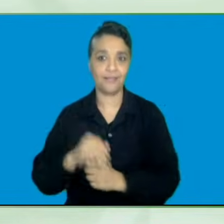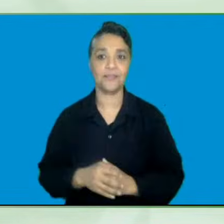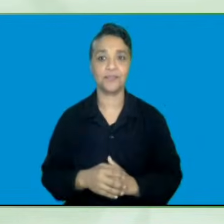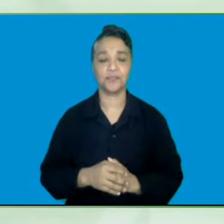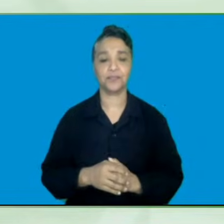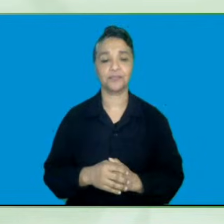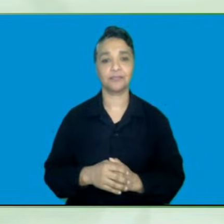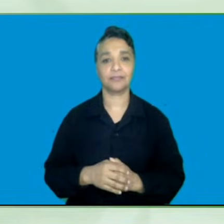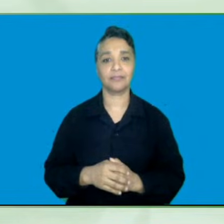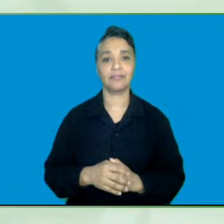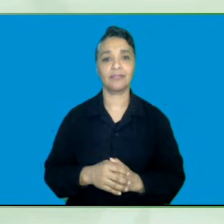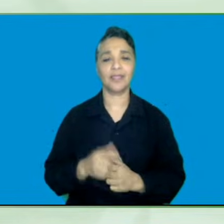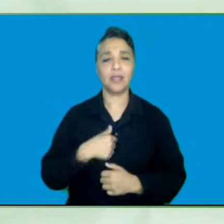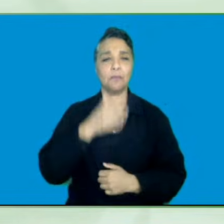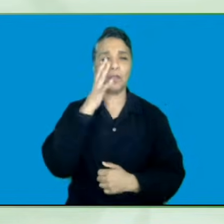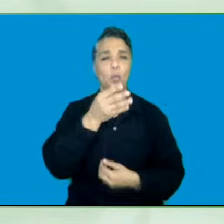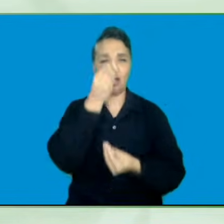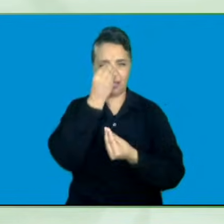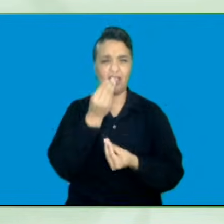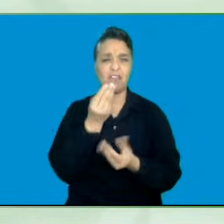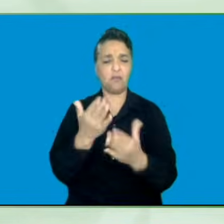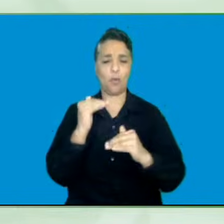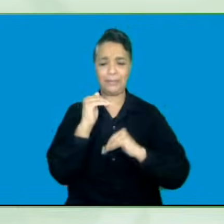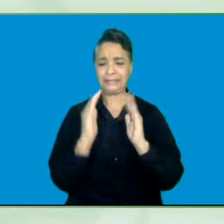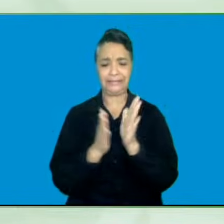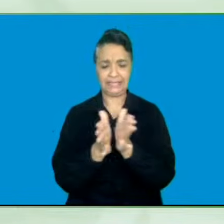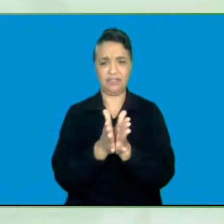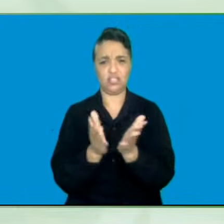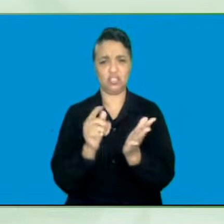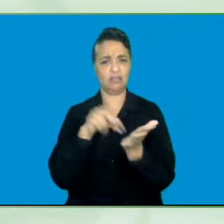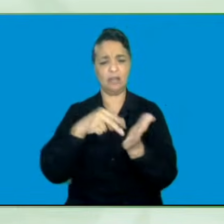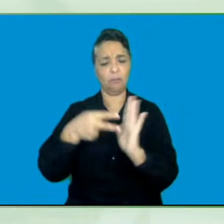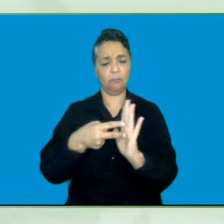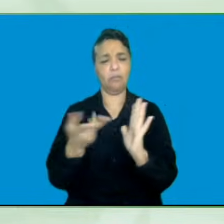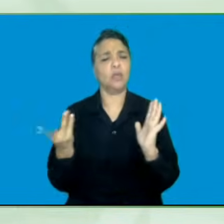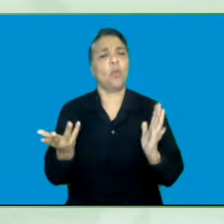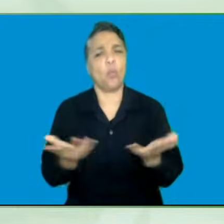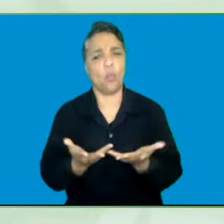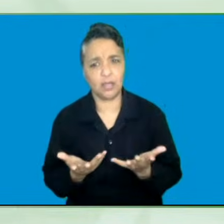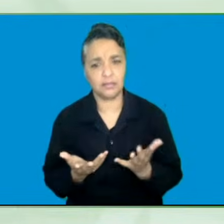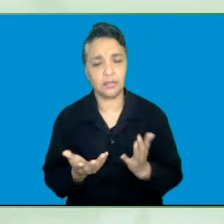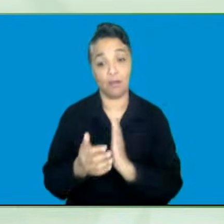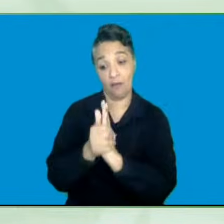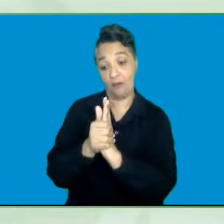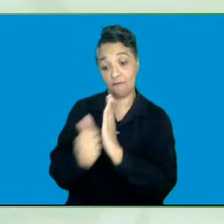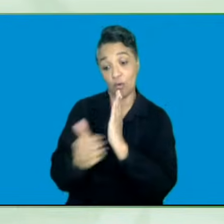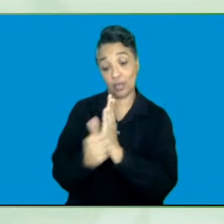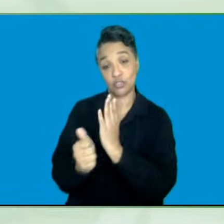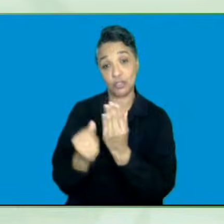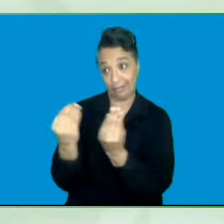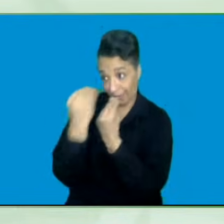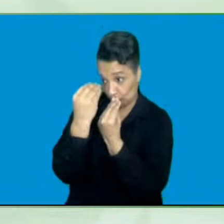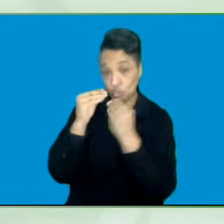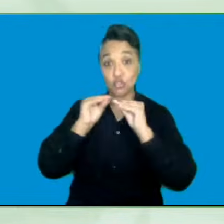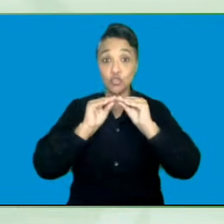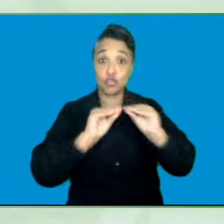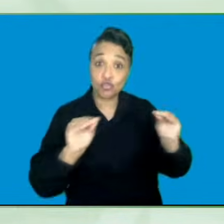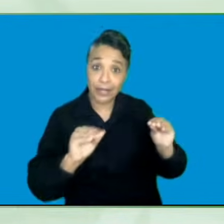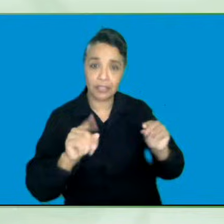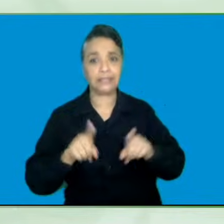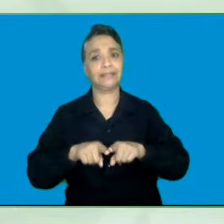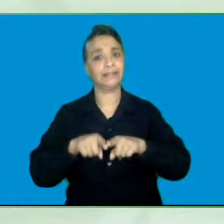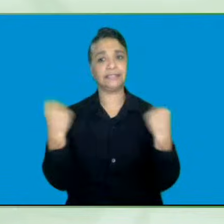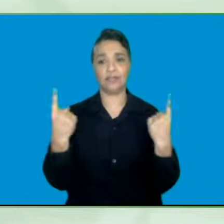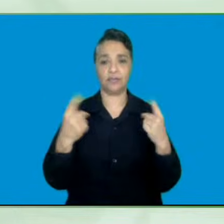I'll maybe give a definition of that, because it looks, vocational education and training, it looks a little bit different in different